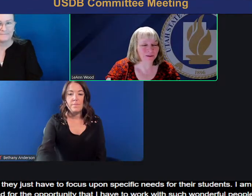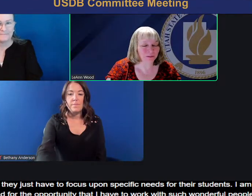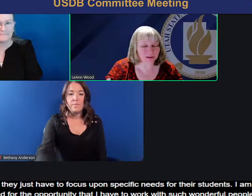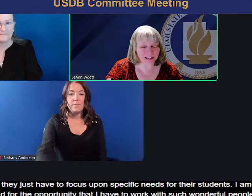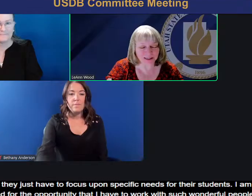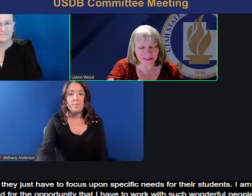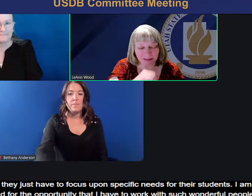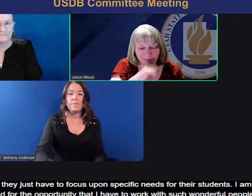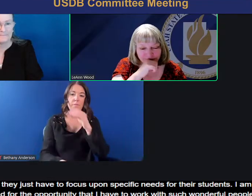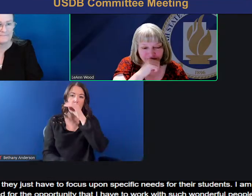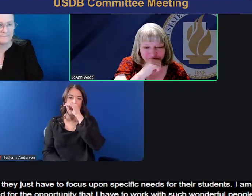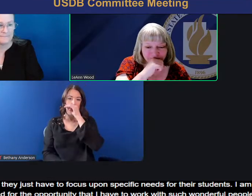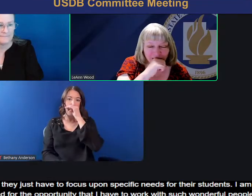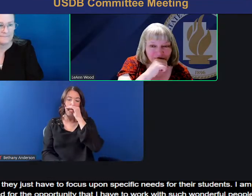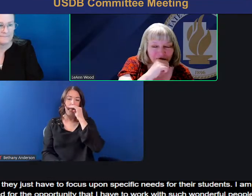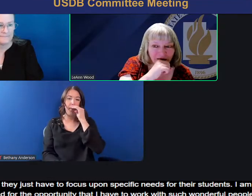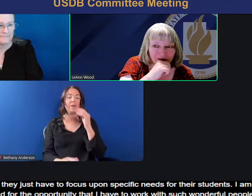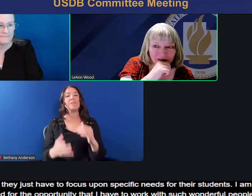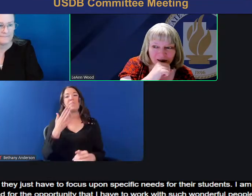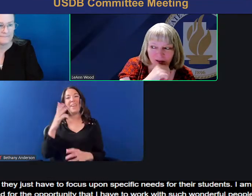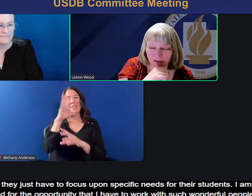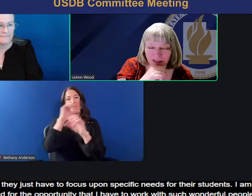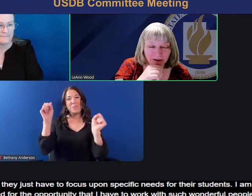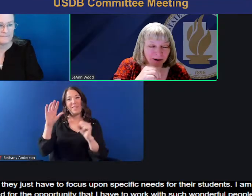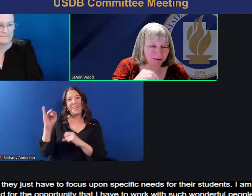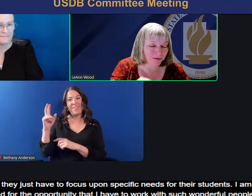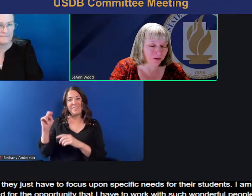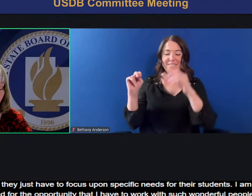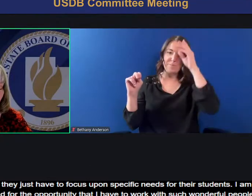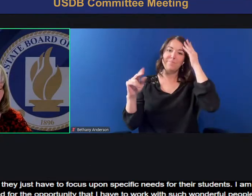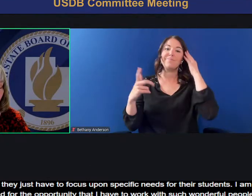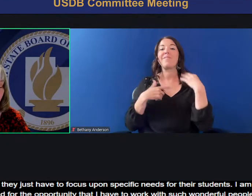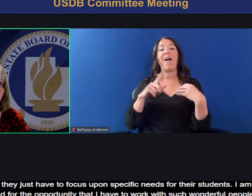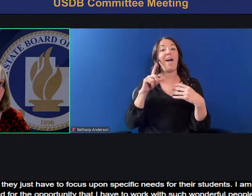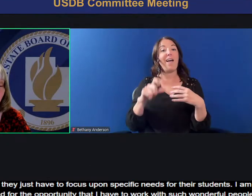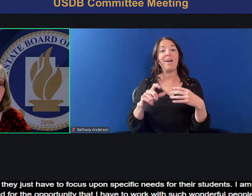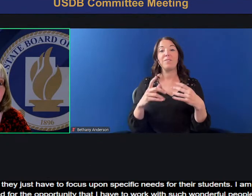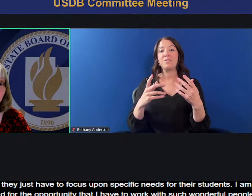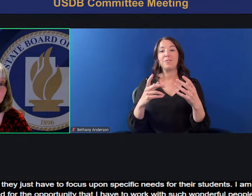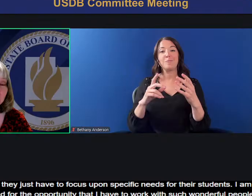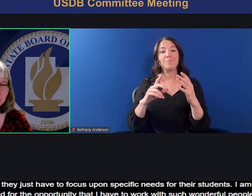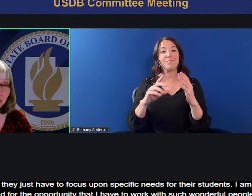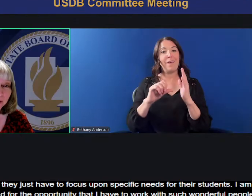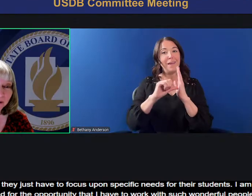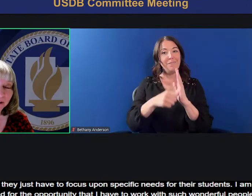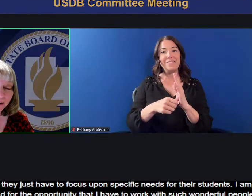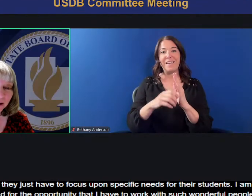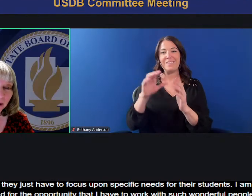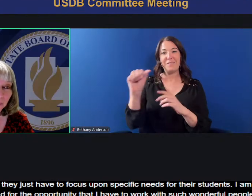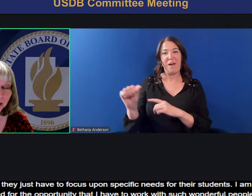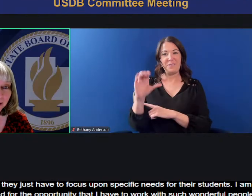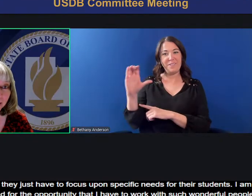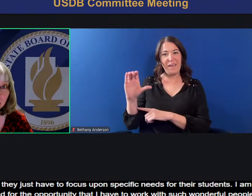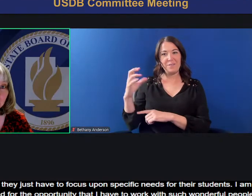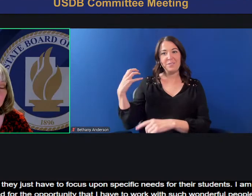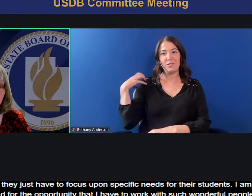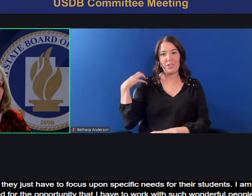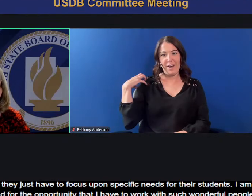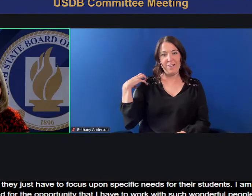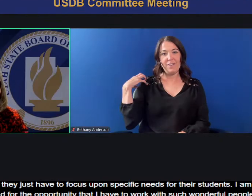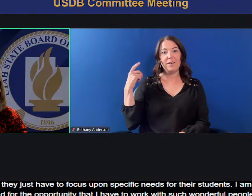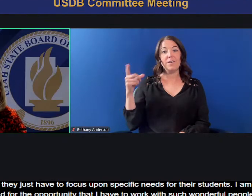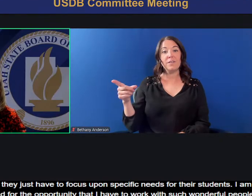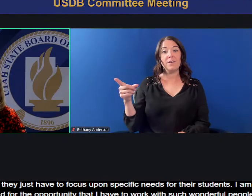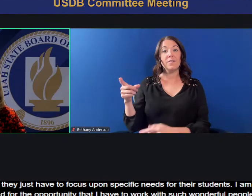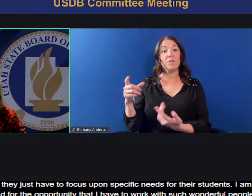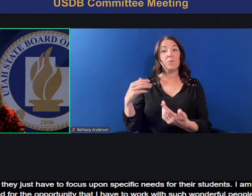Thank you, Superintendent Nelson. I do have to do a shout out for our advisory council chair. When members